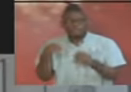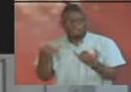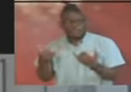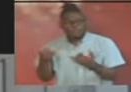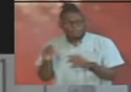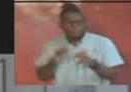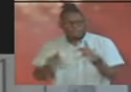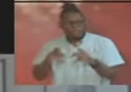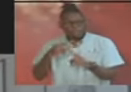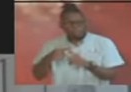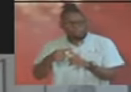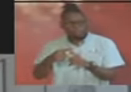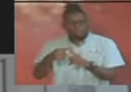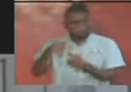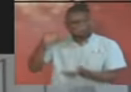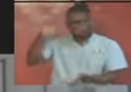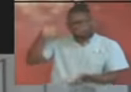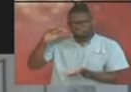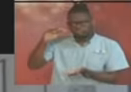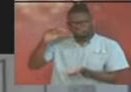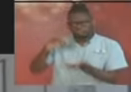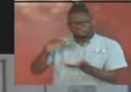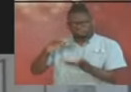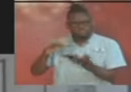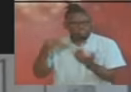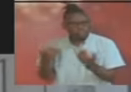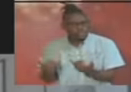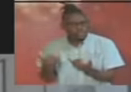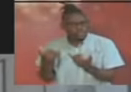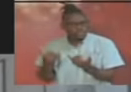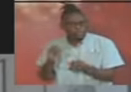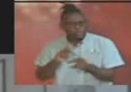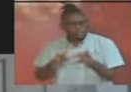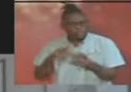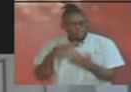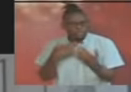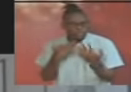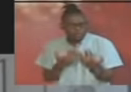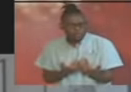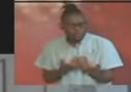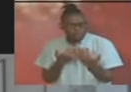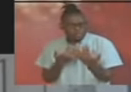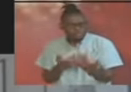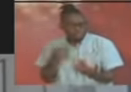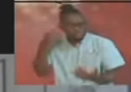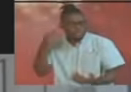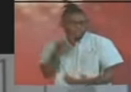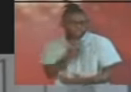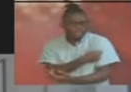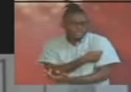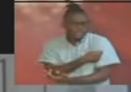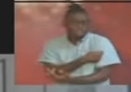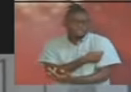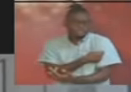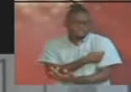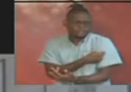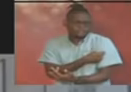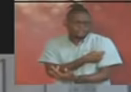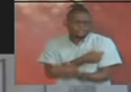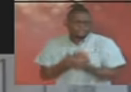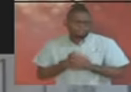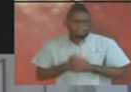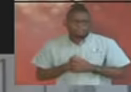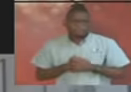we are likely going to have to wait some time before we get the vaccination started on the mass